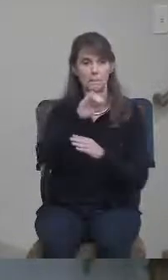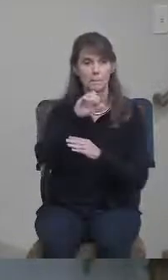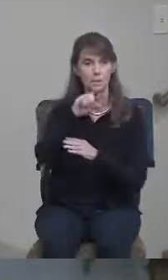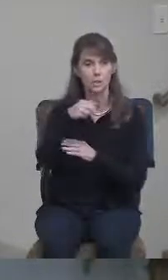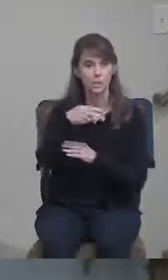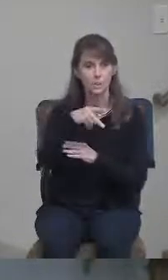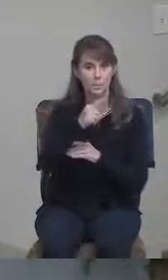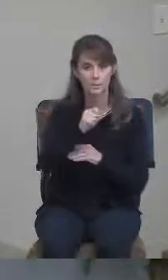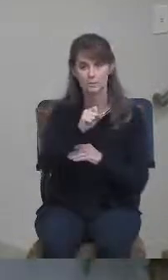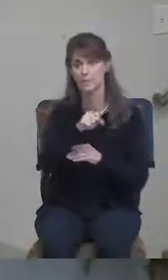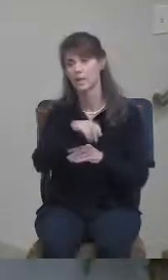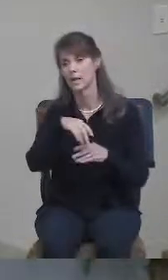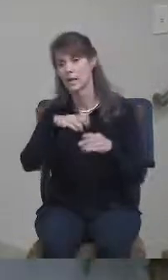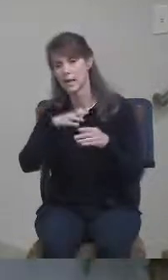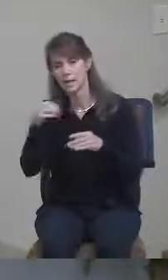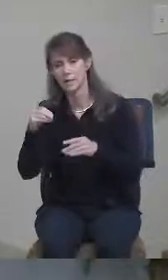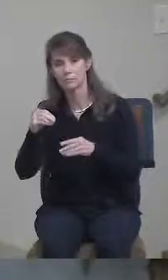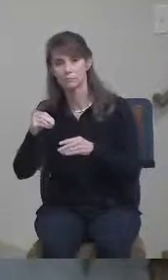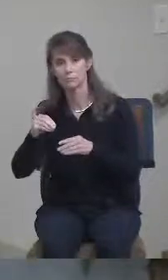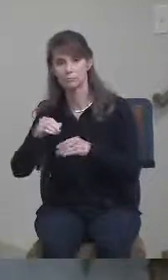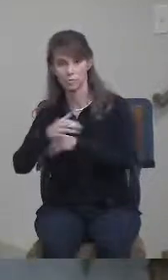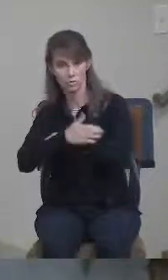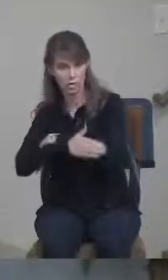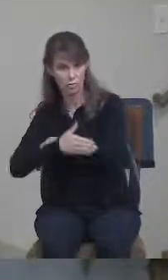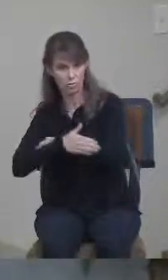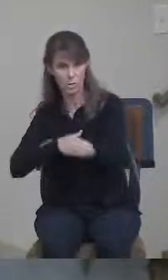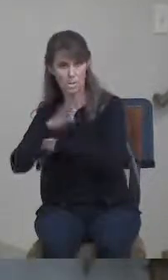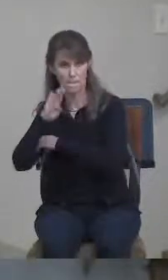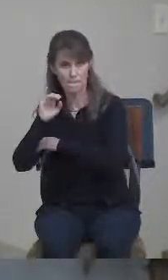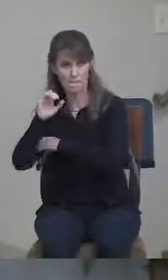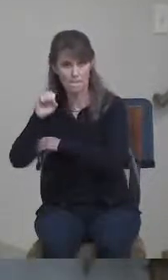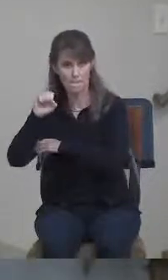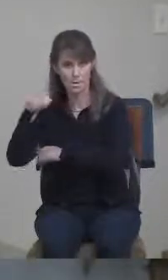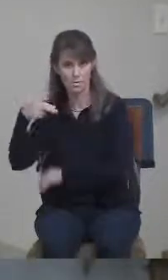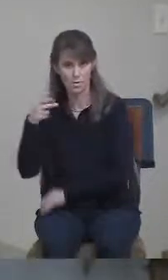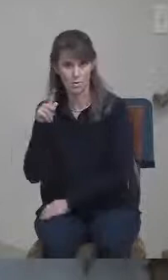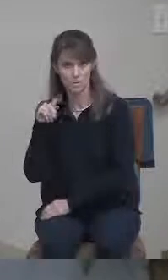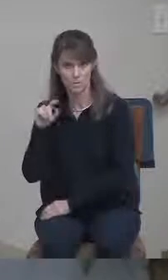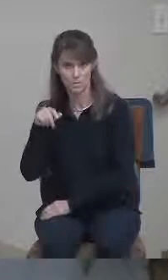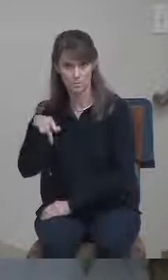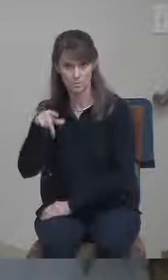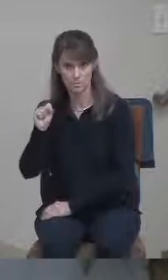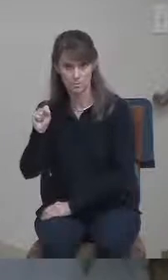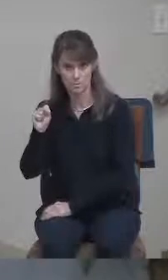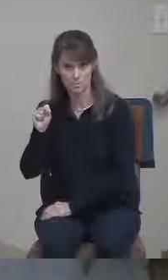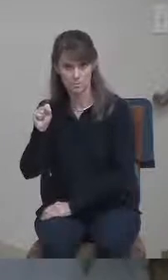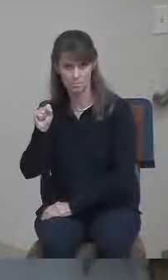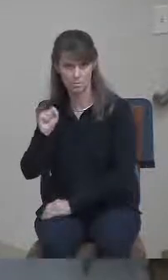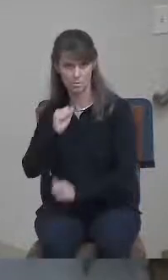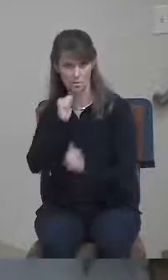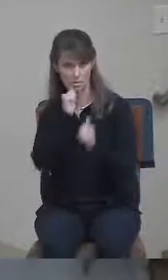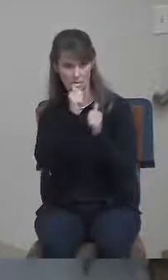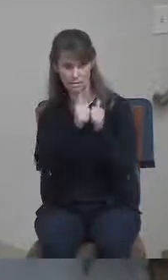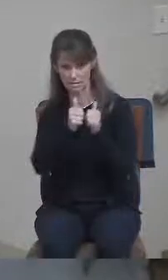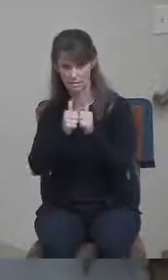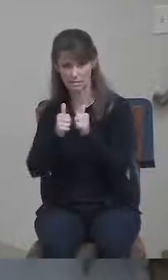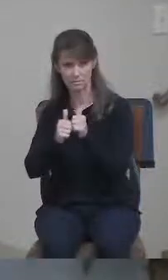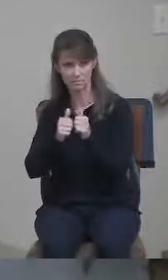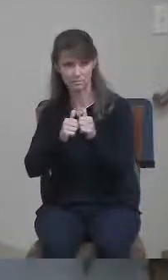number of churches in a city. Country bishops over several churches in the